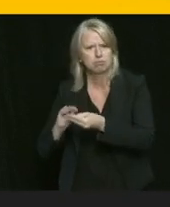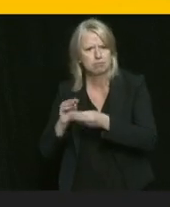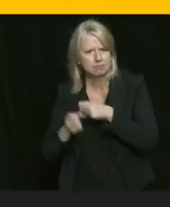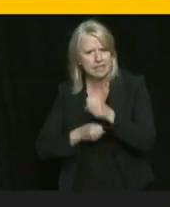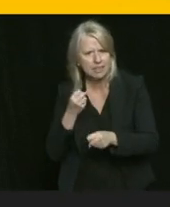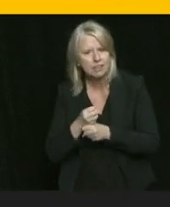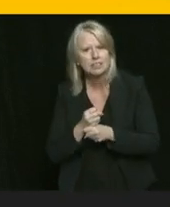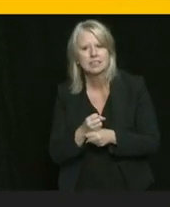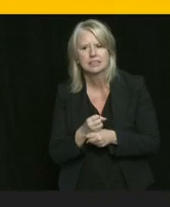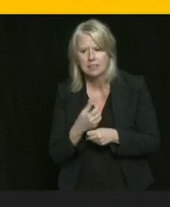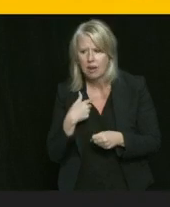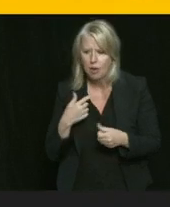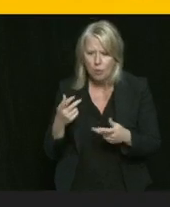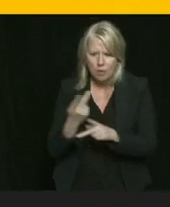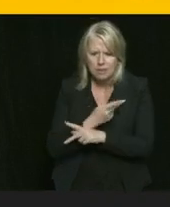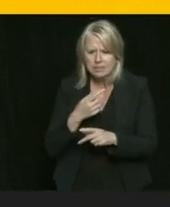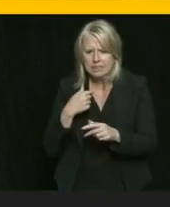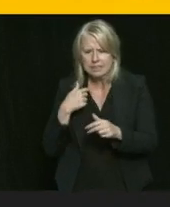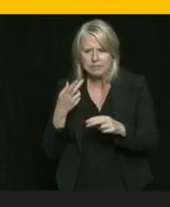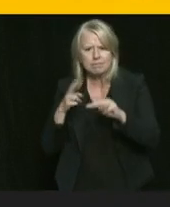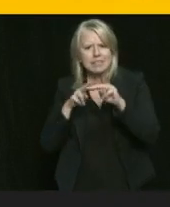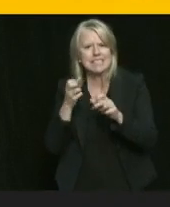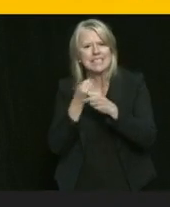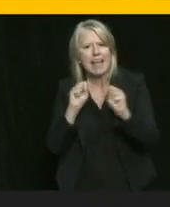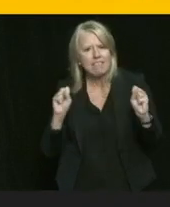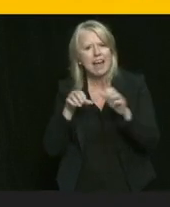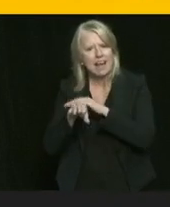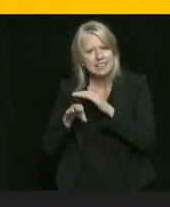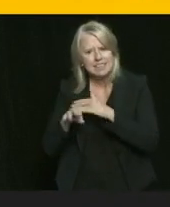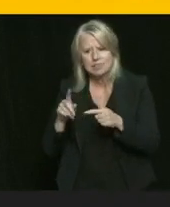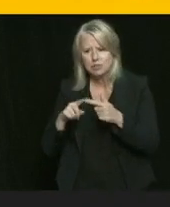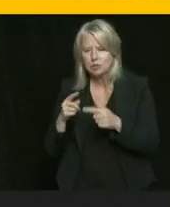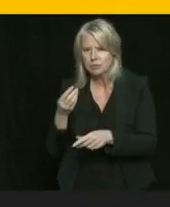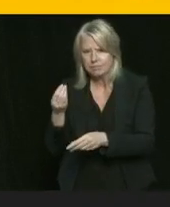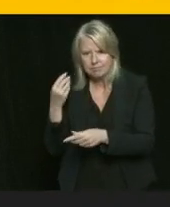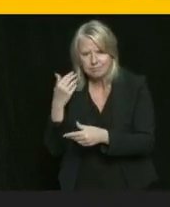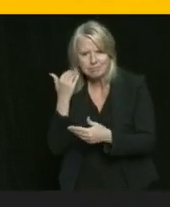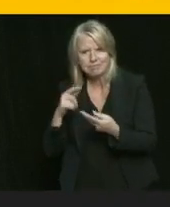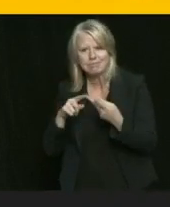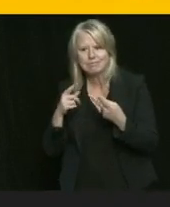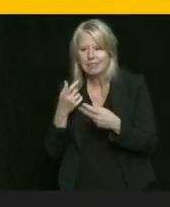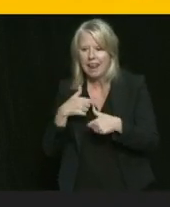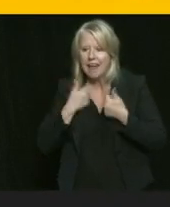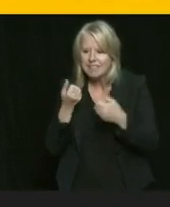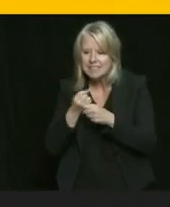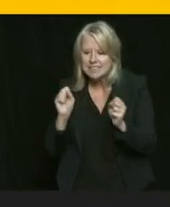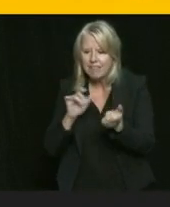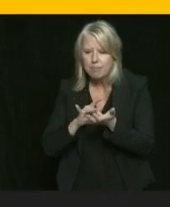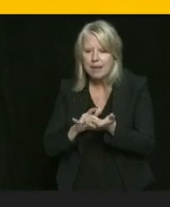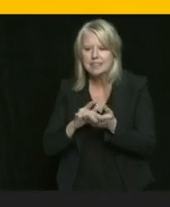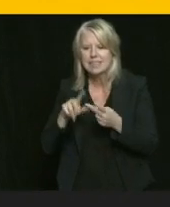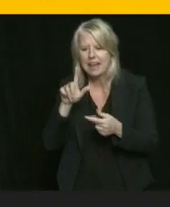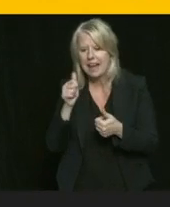access to safe consumption programs and sites. Greater access to life-saving medications, from naloxone,